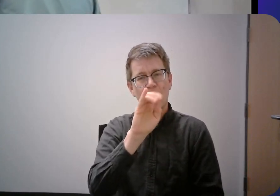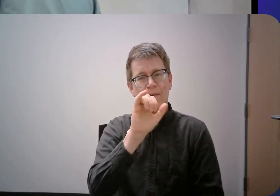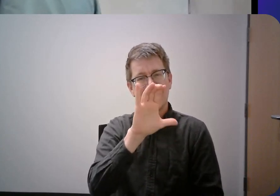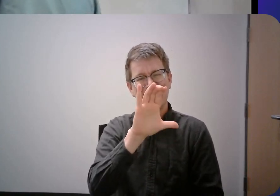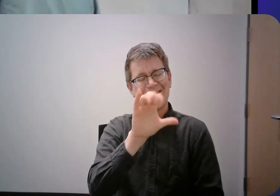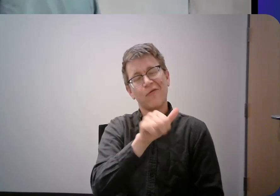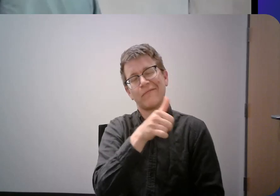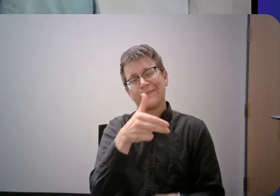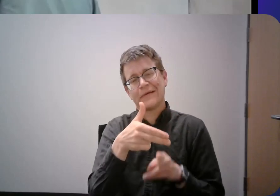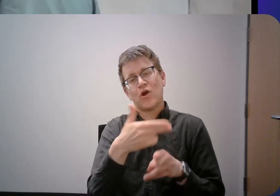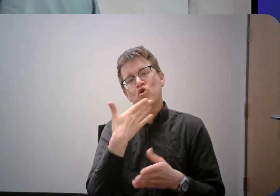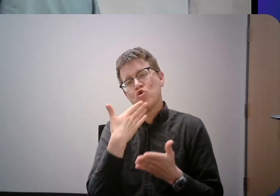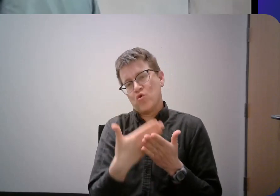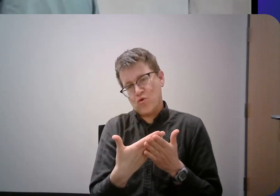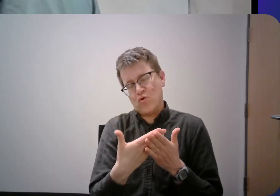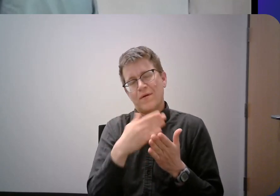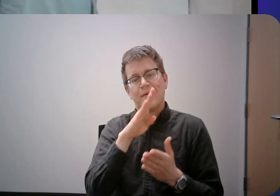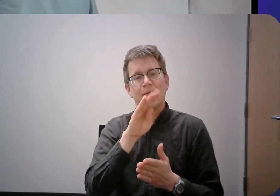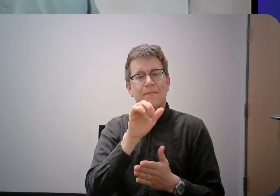That's called bad.